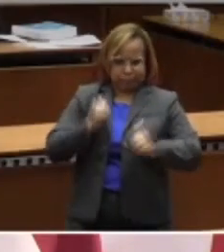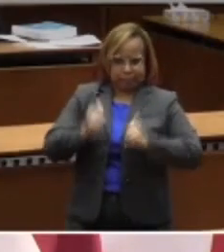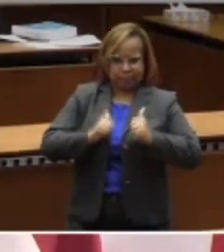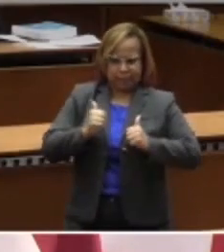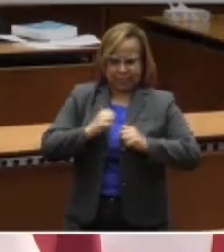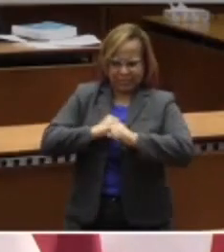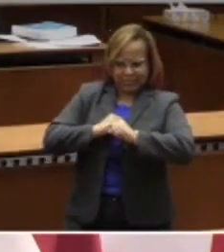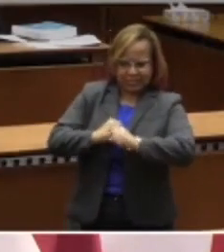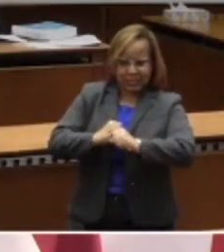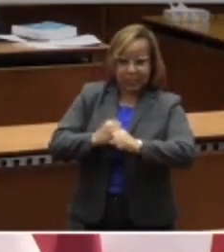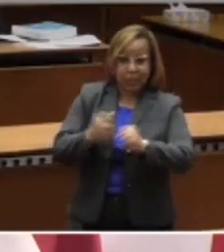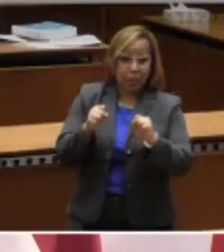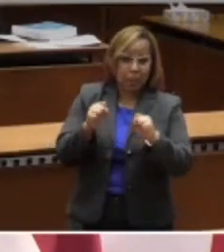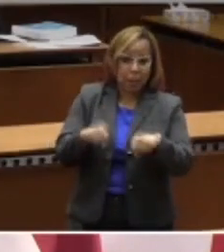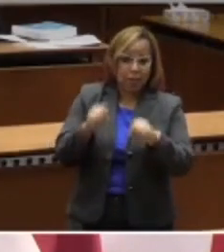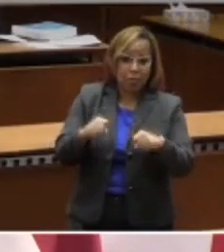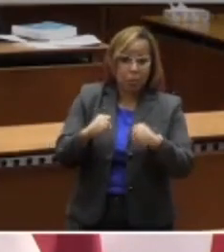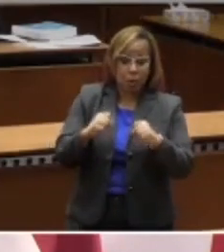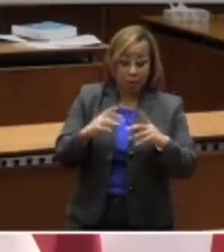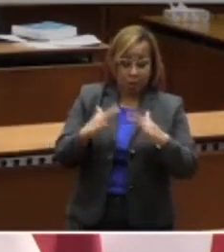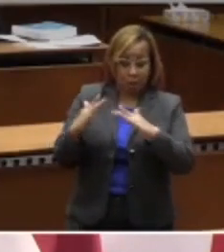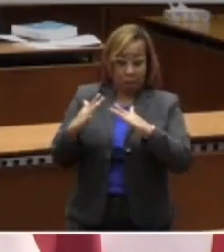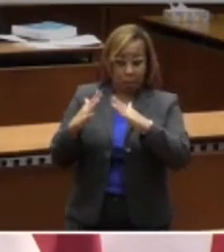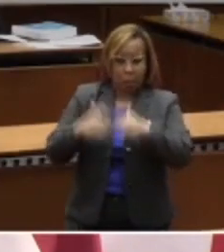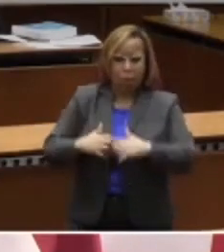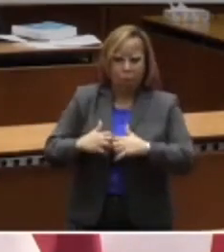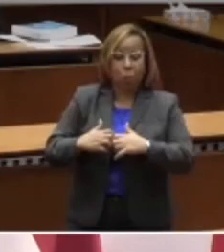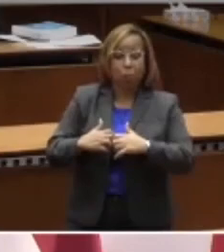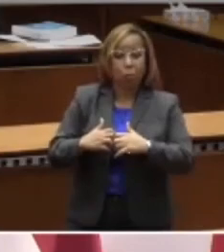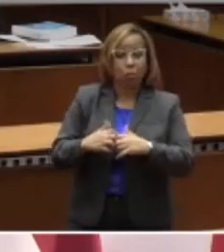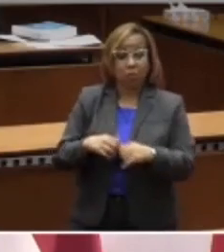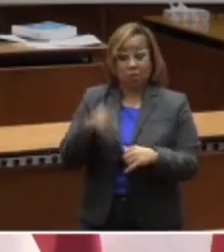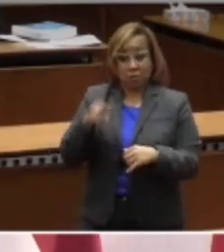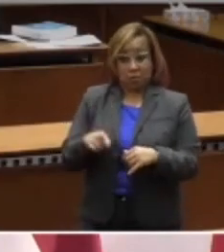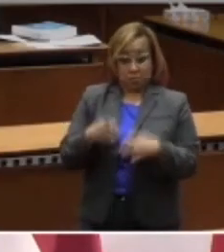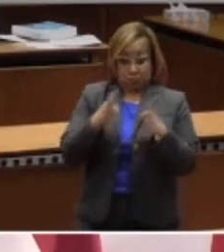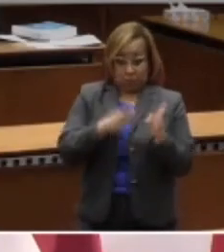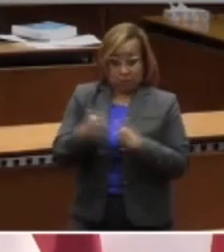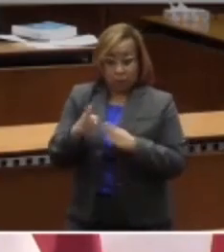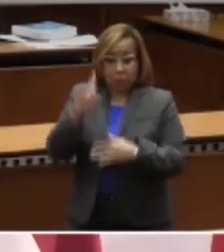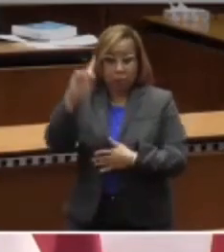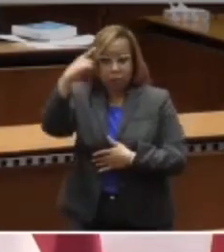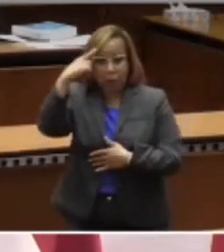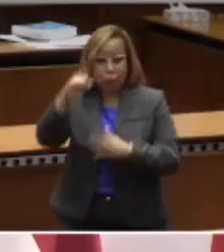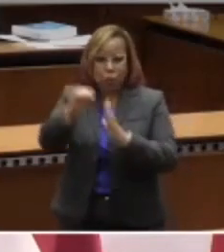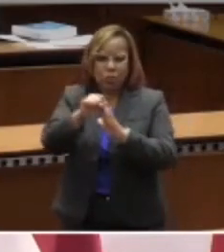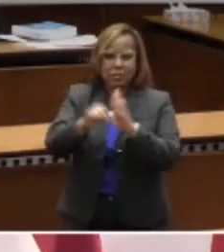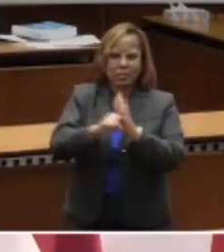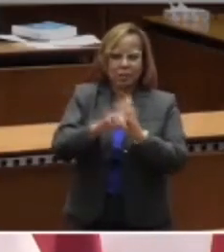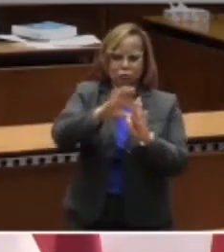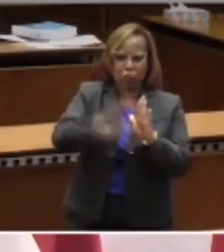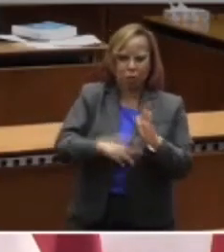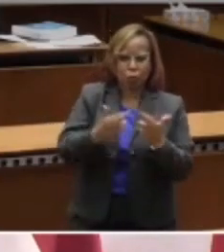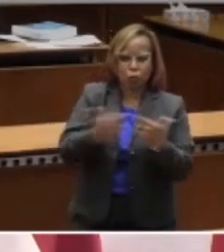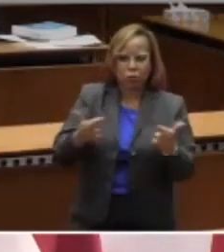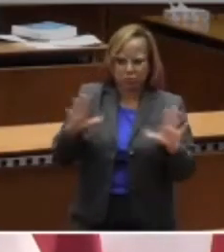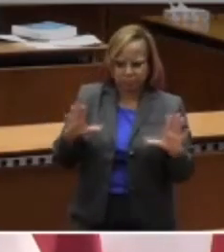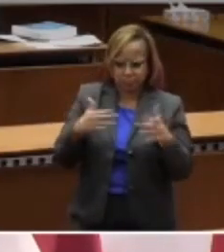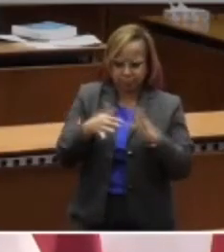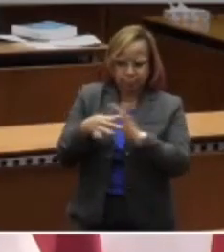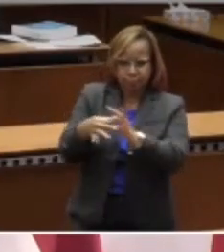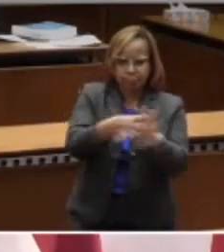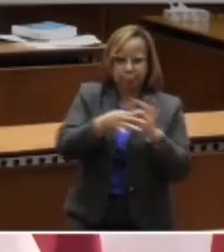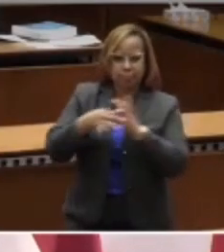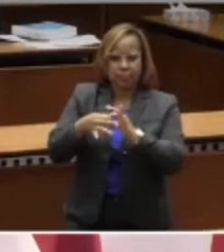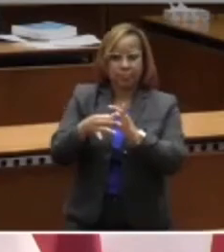guard against a possible collapse. The coordinated efforts of federal, state, and Chicago resources